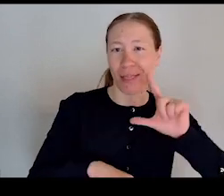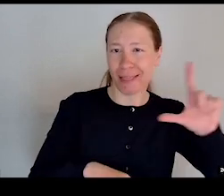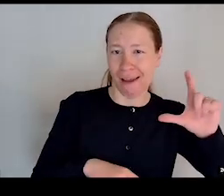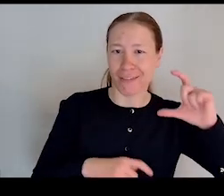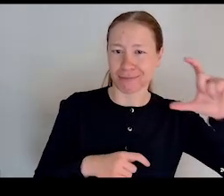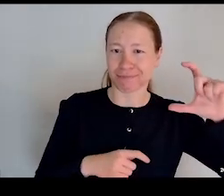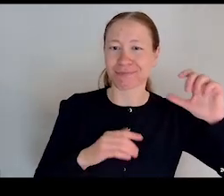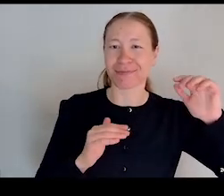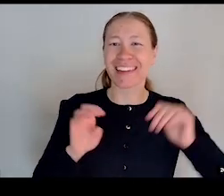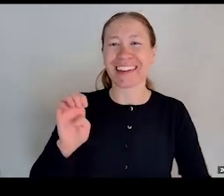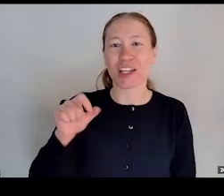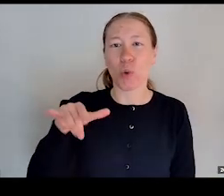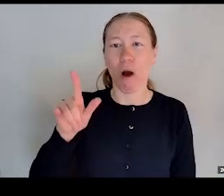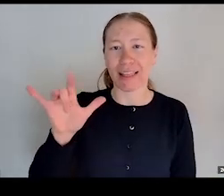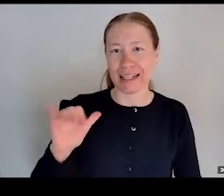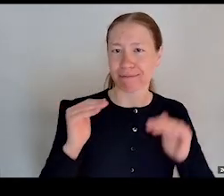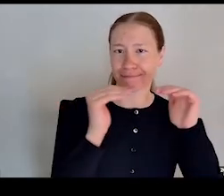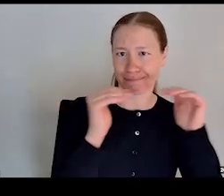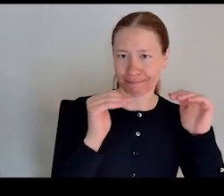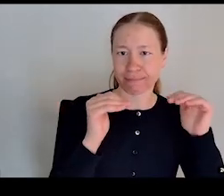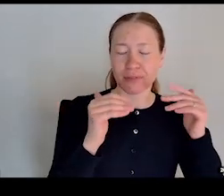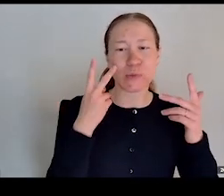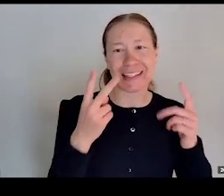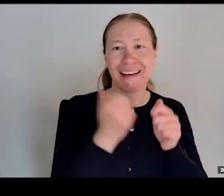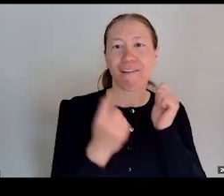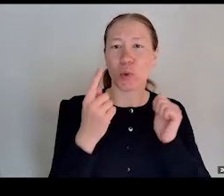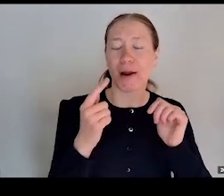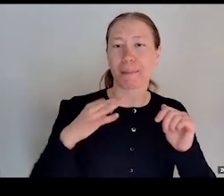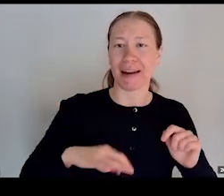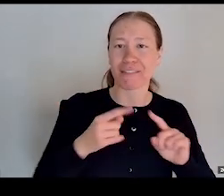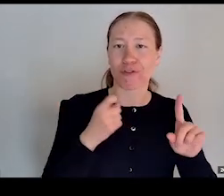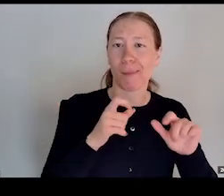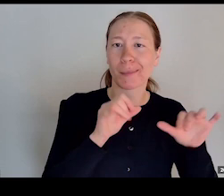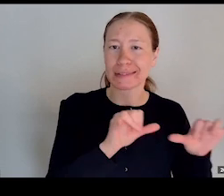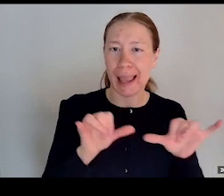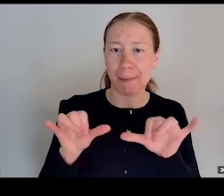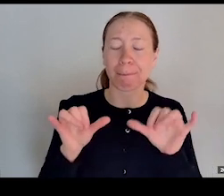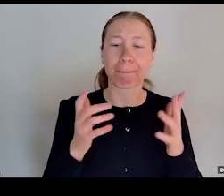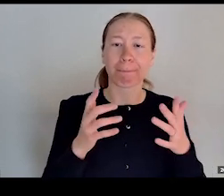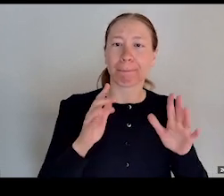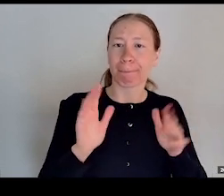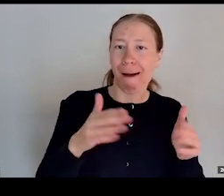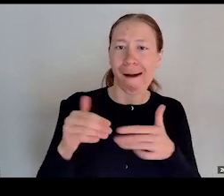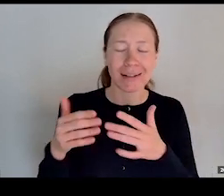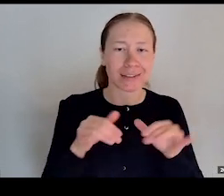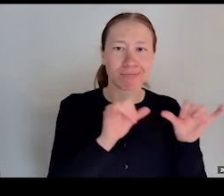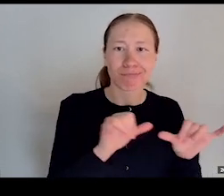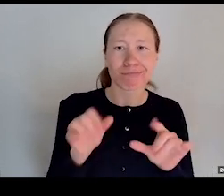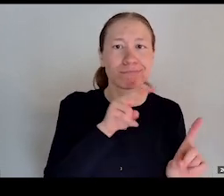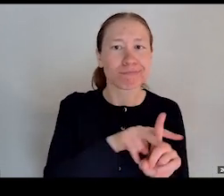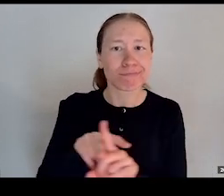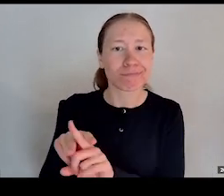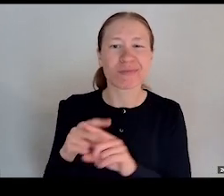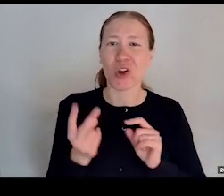that everybody benefits from the same supports, equal treatment. So all 3 individuals were given the same size box.